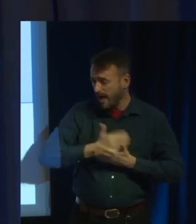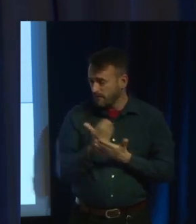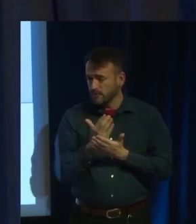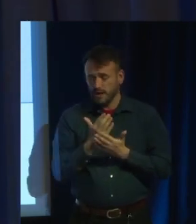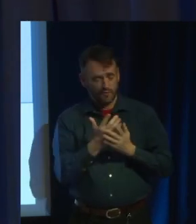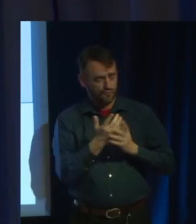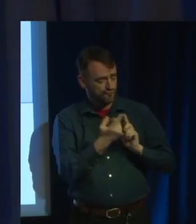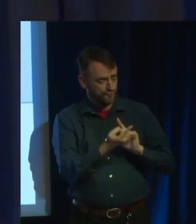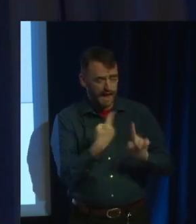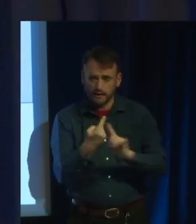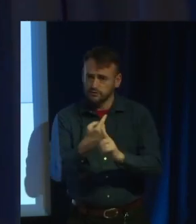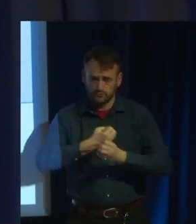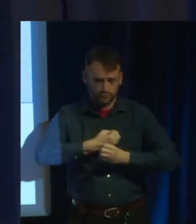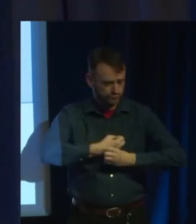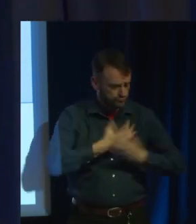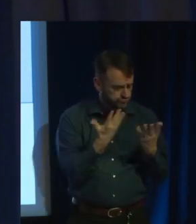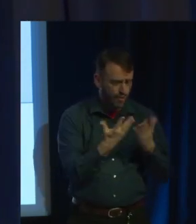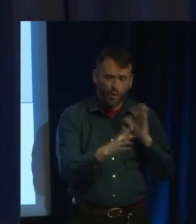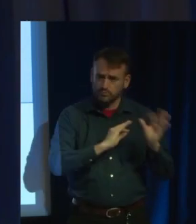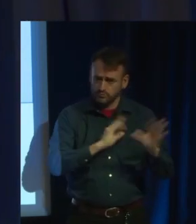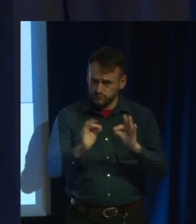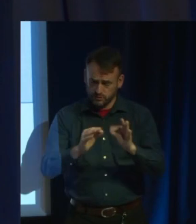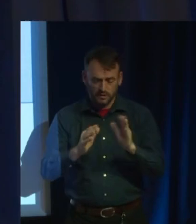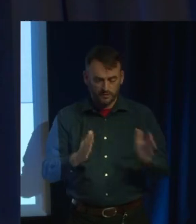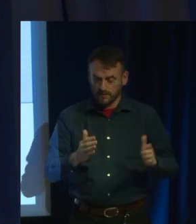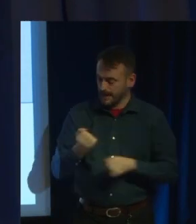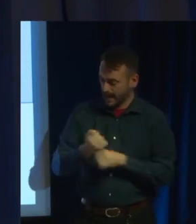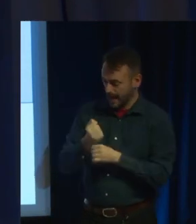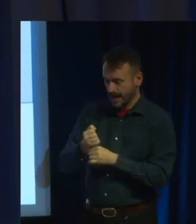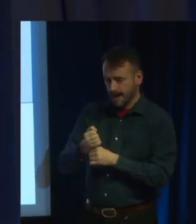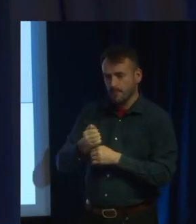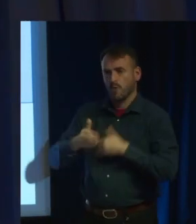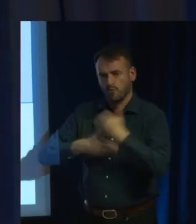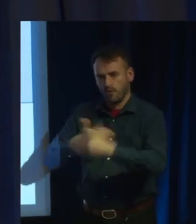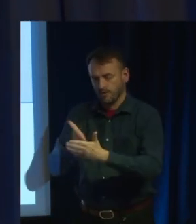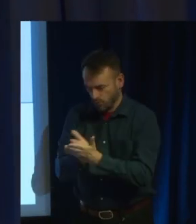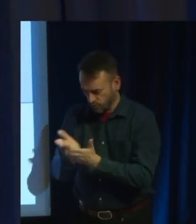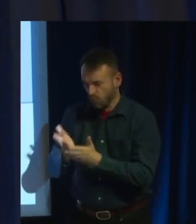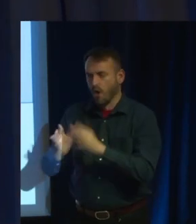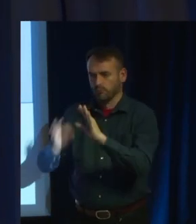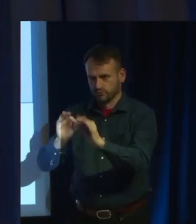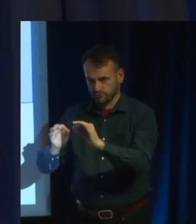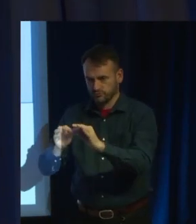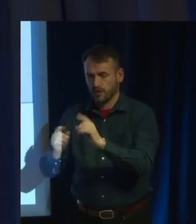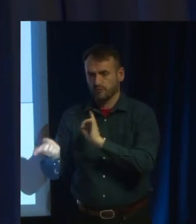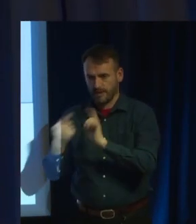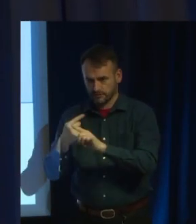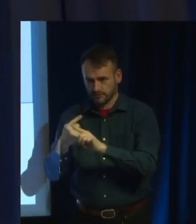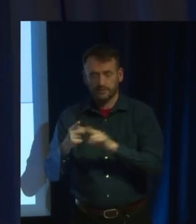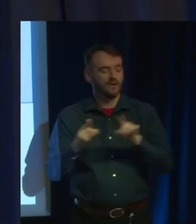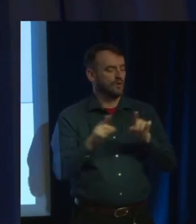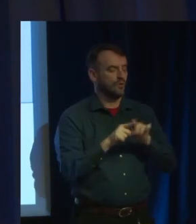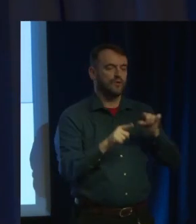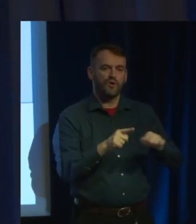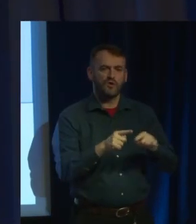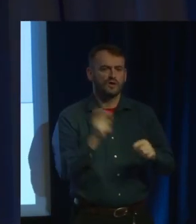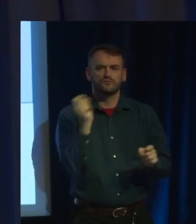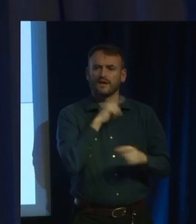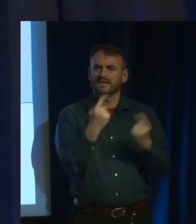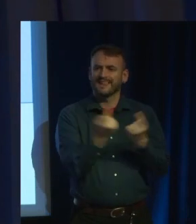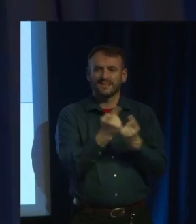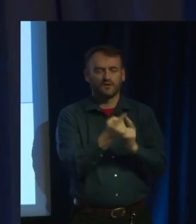you need for progressing in the game. But there's also the reactions to random things. Like, for instance, there's